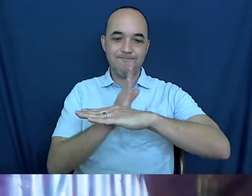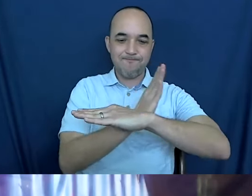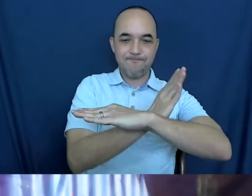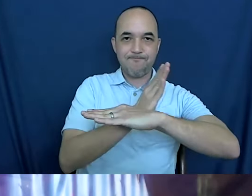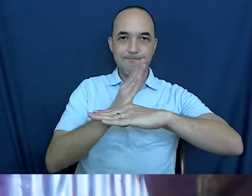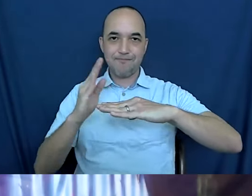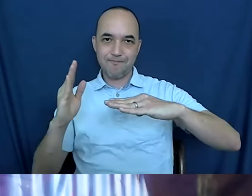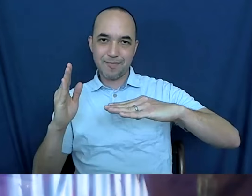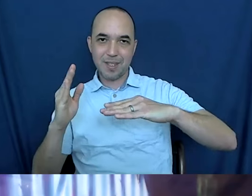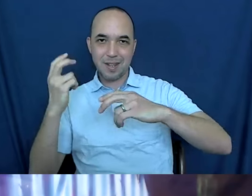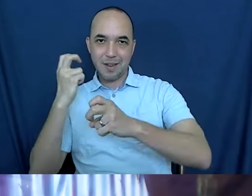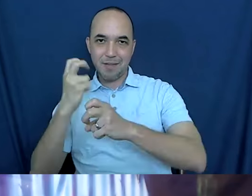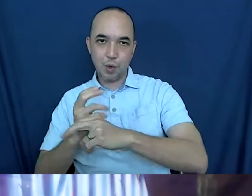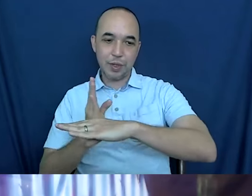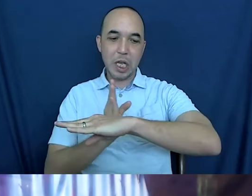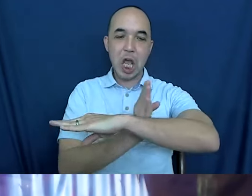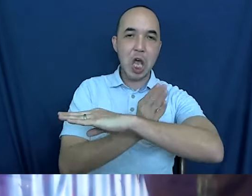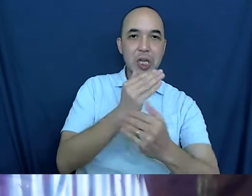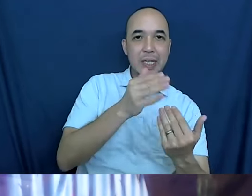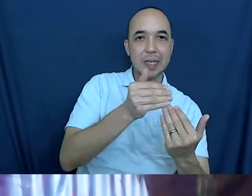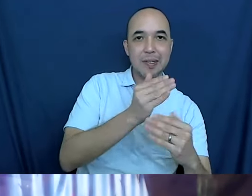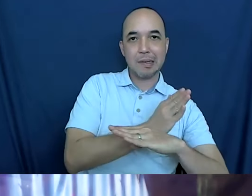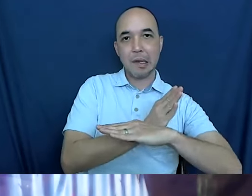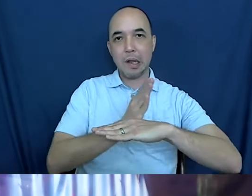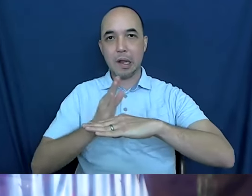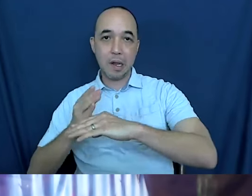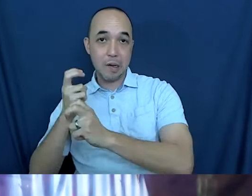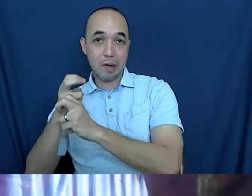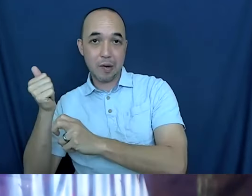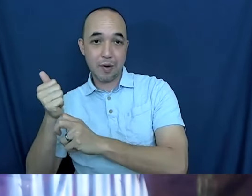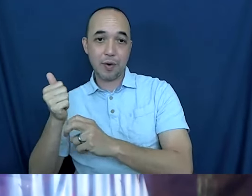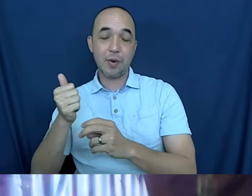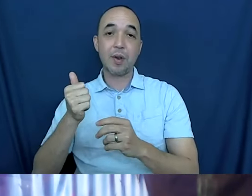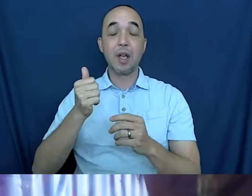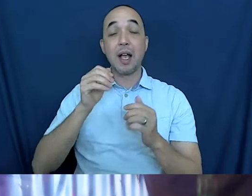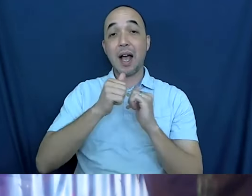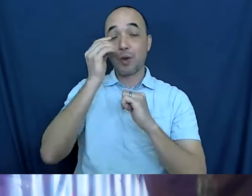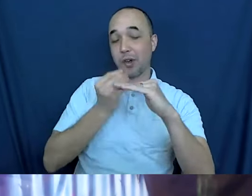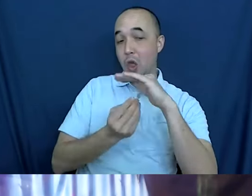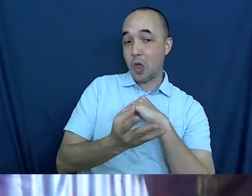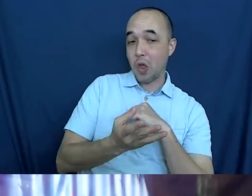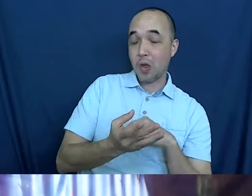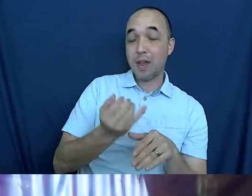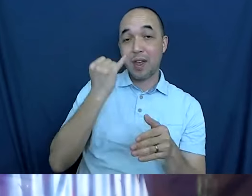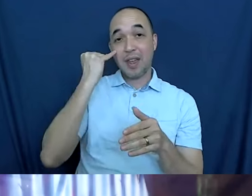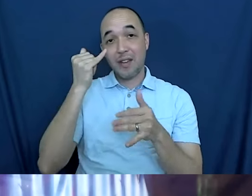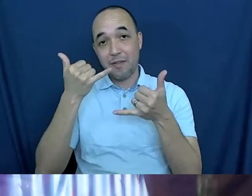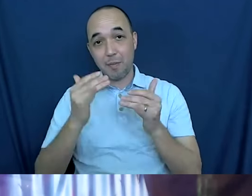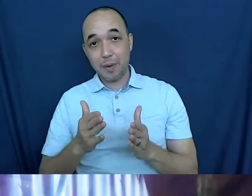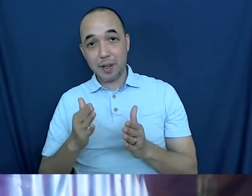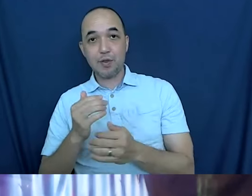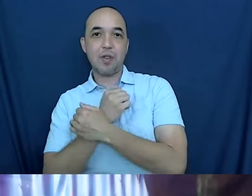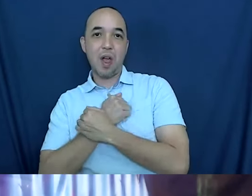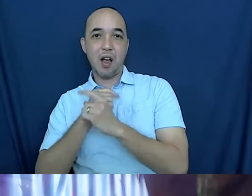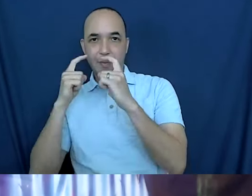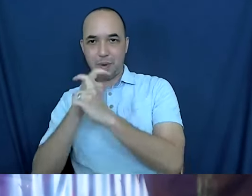and decrease, maybe hints that you can give, or if you have players who love puzzles, here's where they start, versus